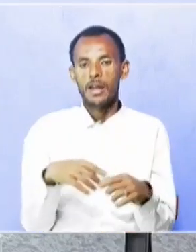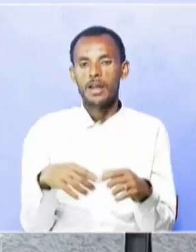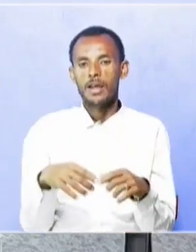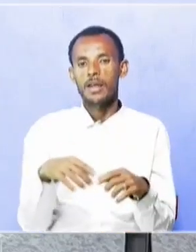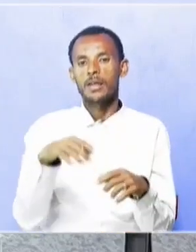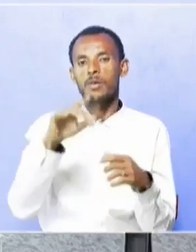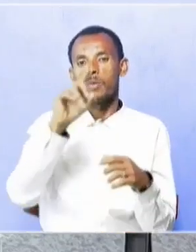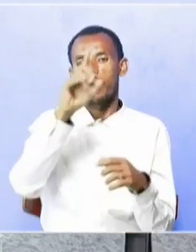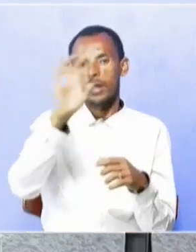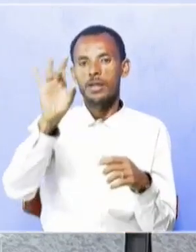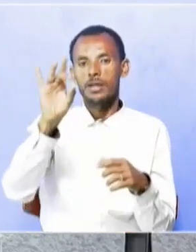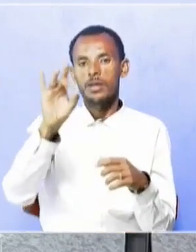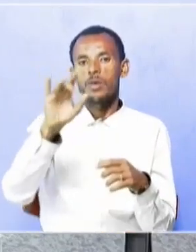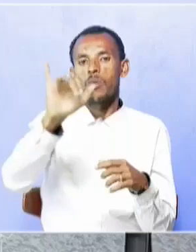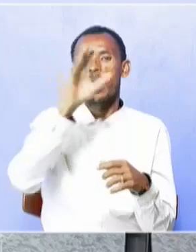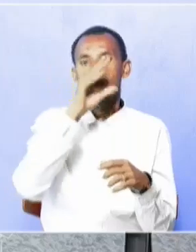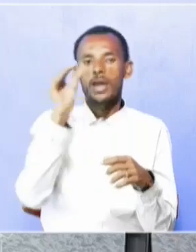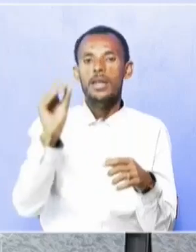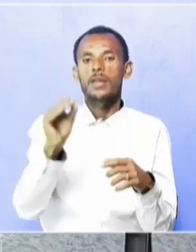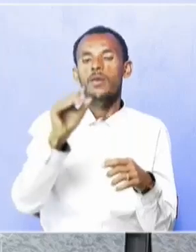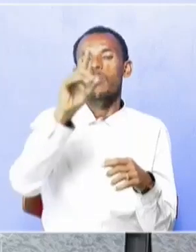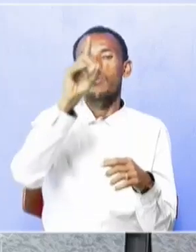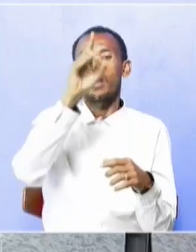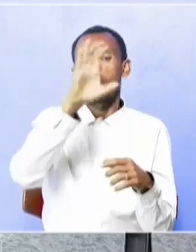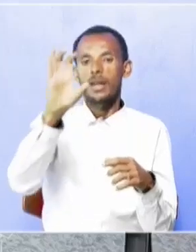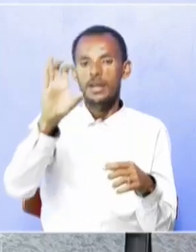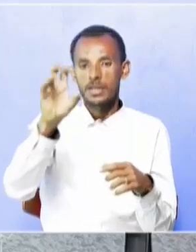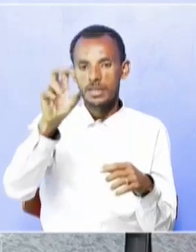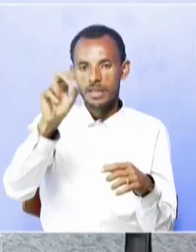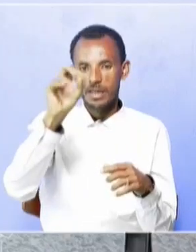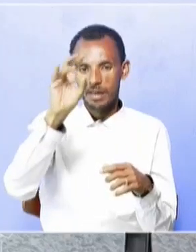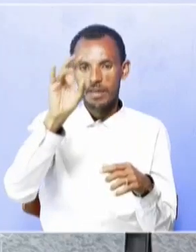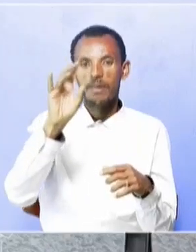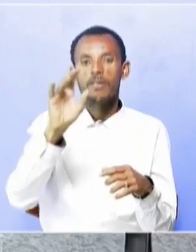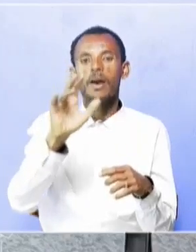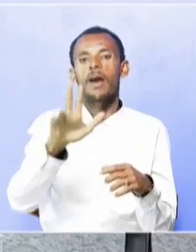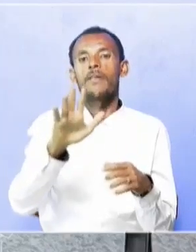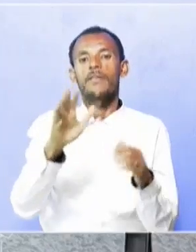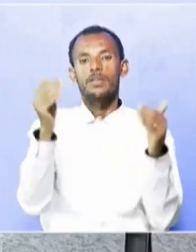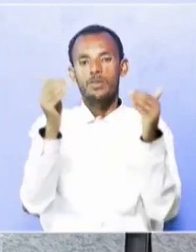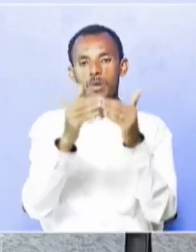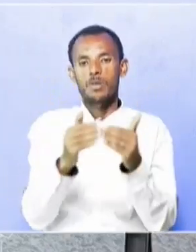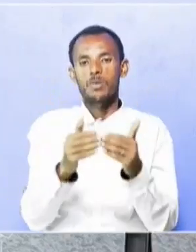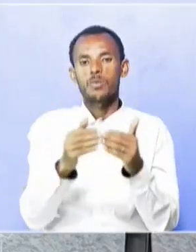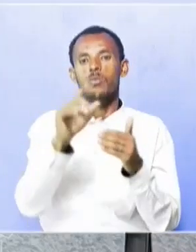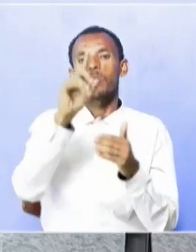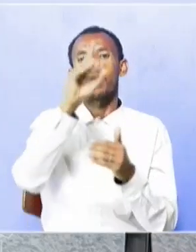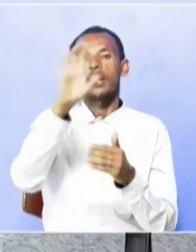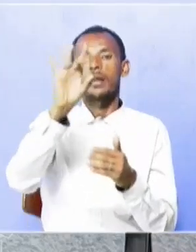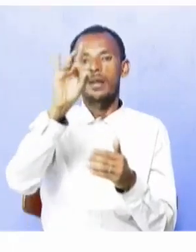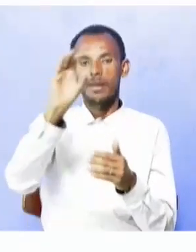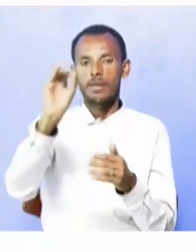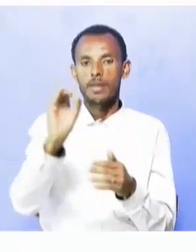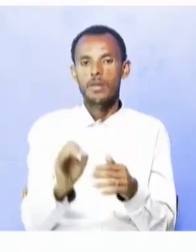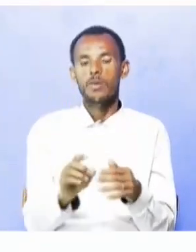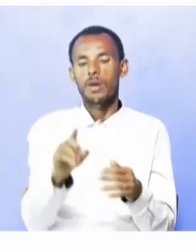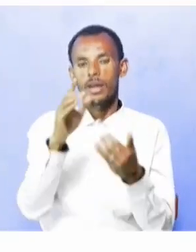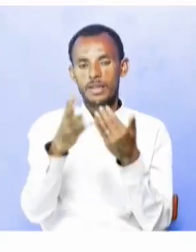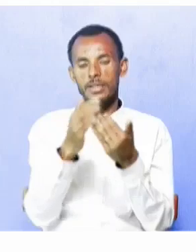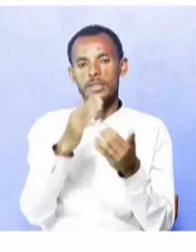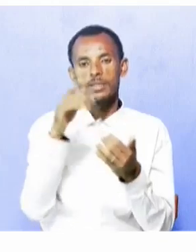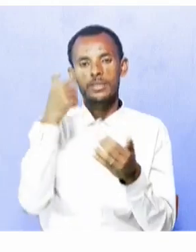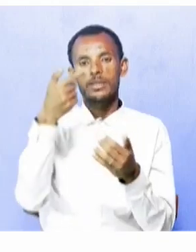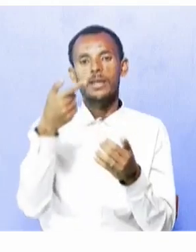y and 135 together forms a straight angle. So you can easily say